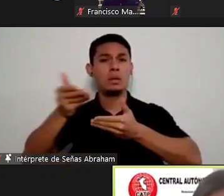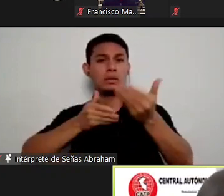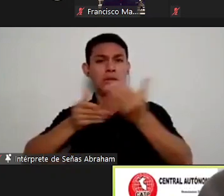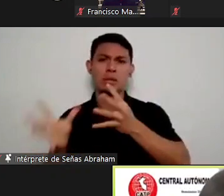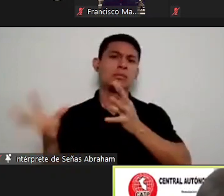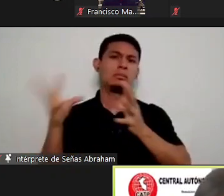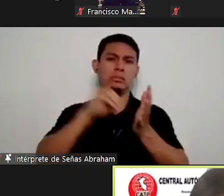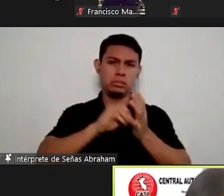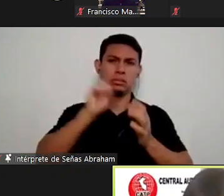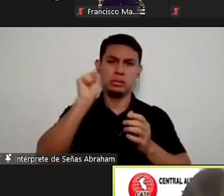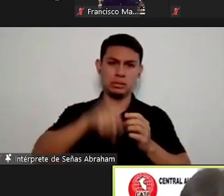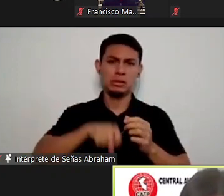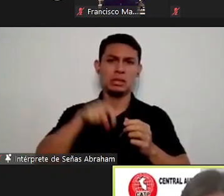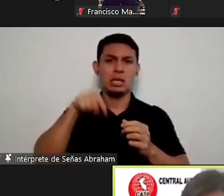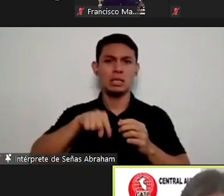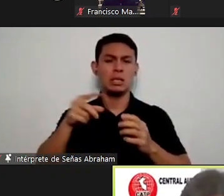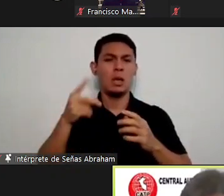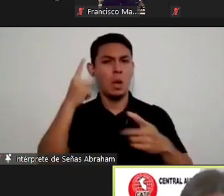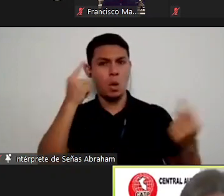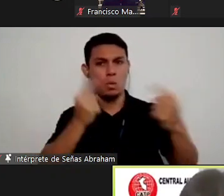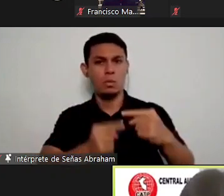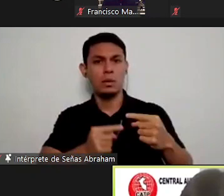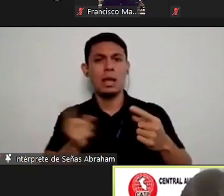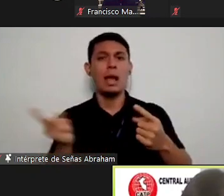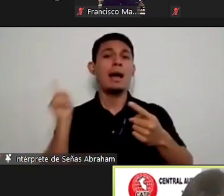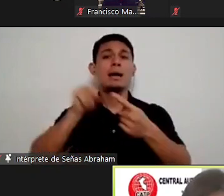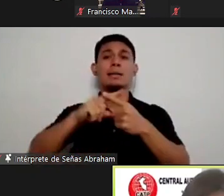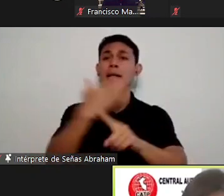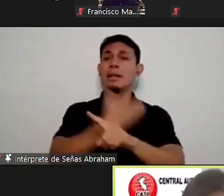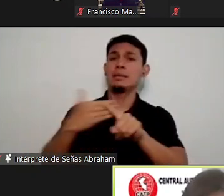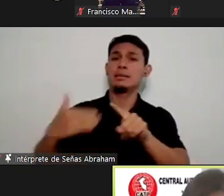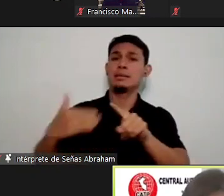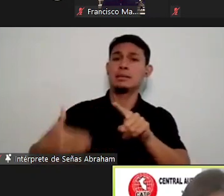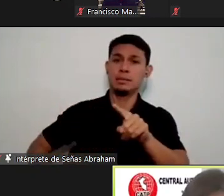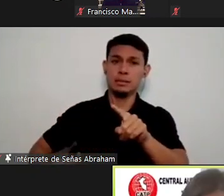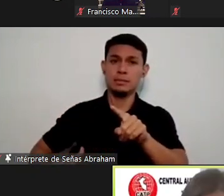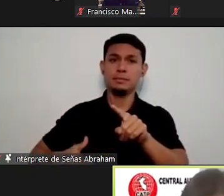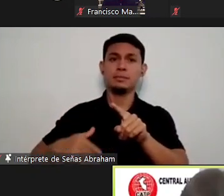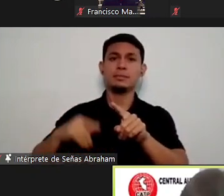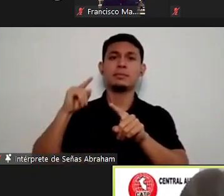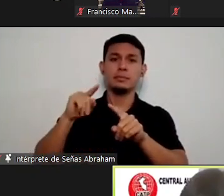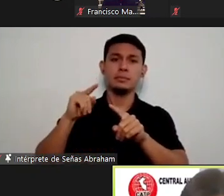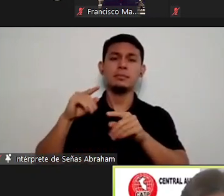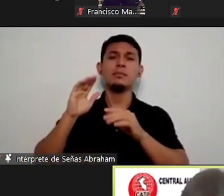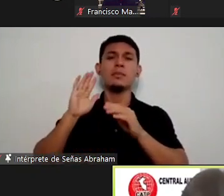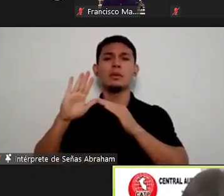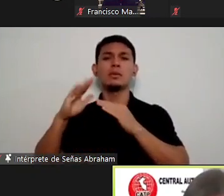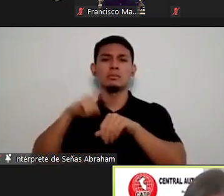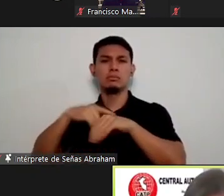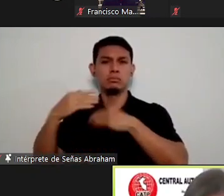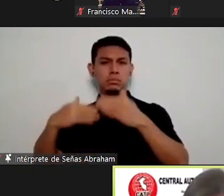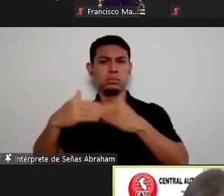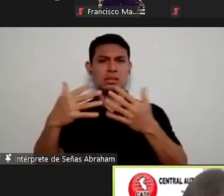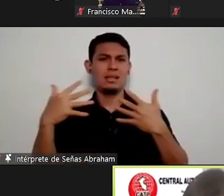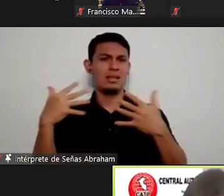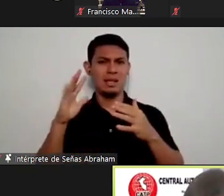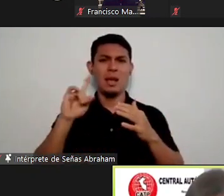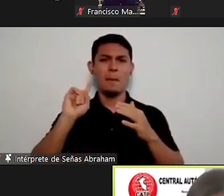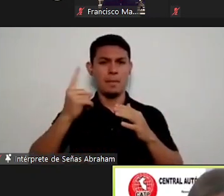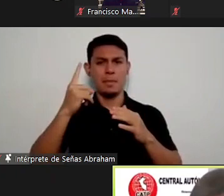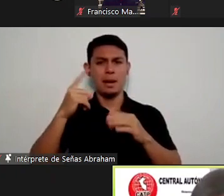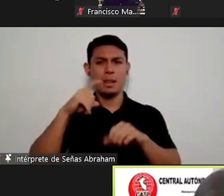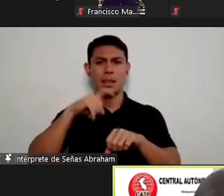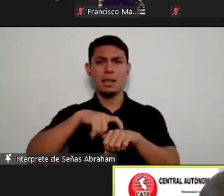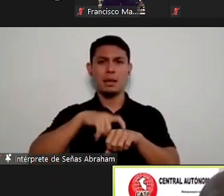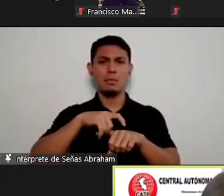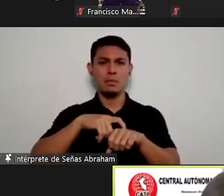collective bargaining clauses we incorporate the contents of this agreement until the state can ratify it and